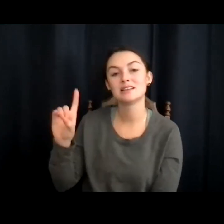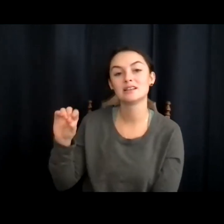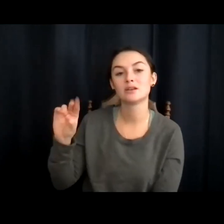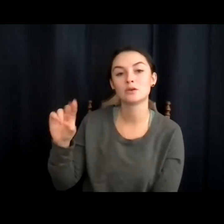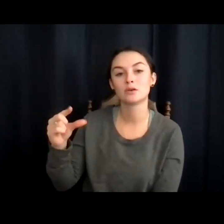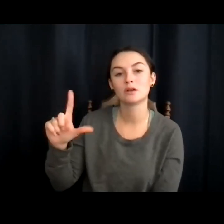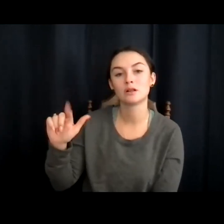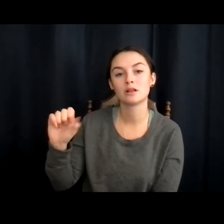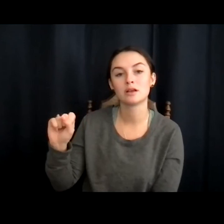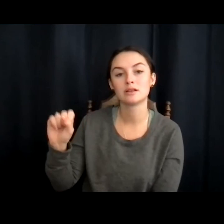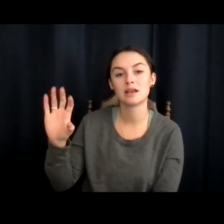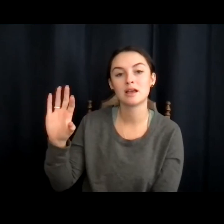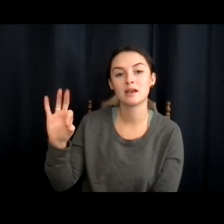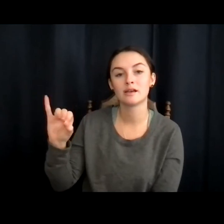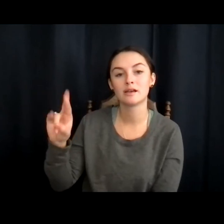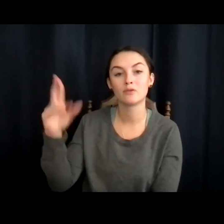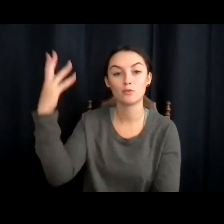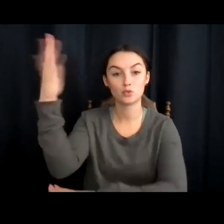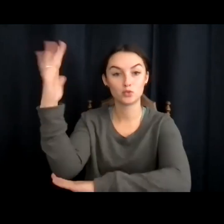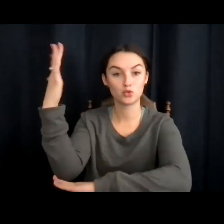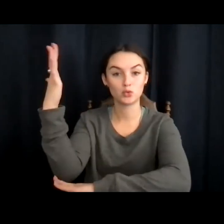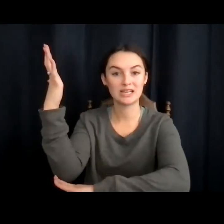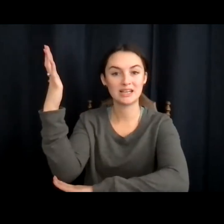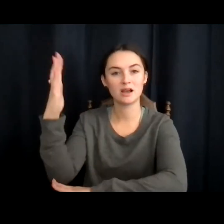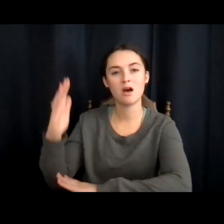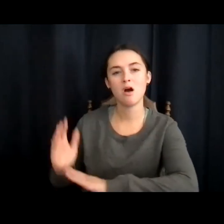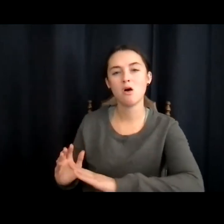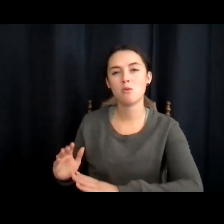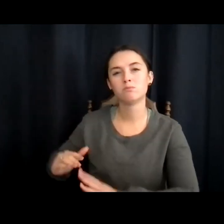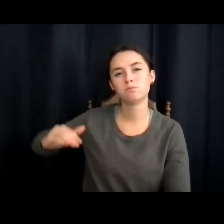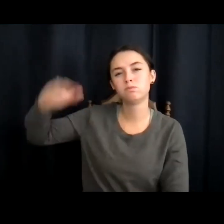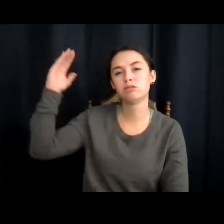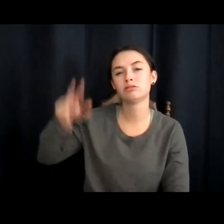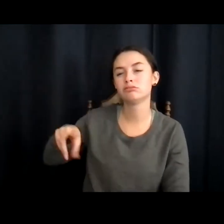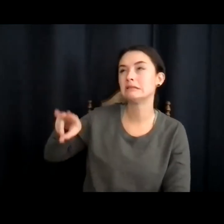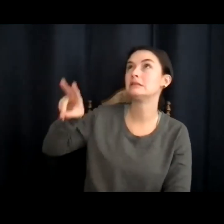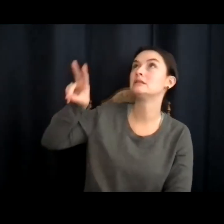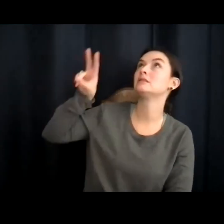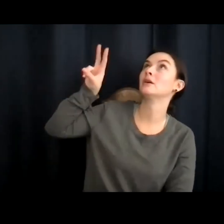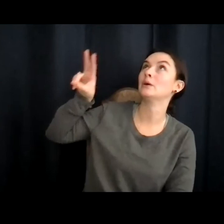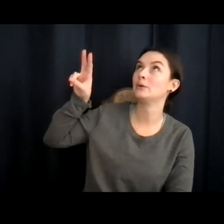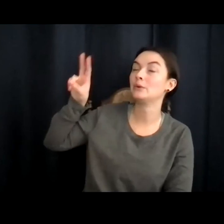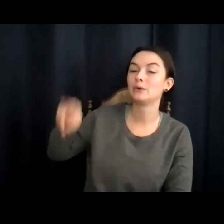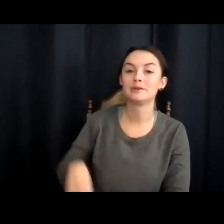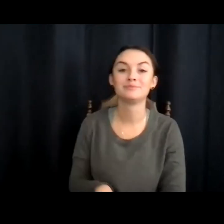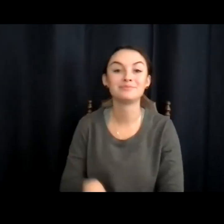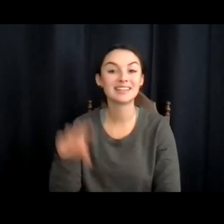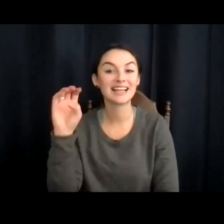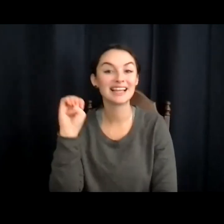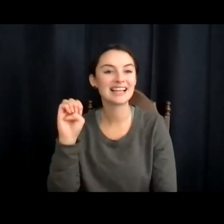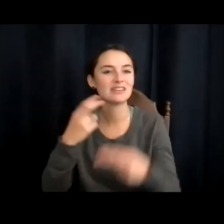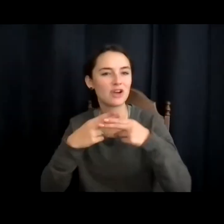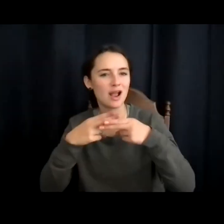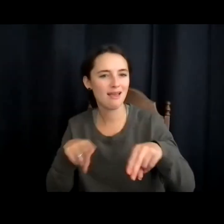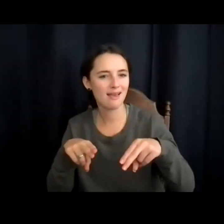Tall up to the sky it grows, tilt far back to see. E is for egg, but not the kind